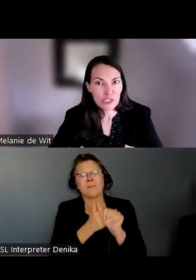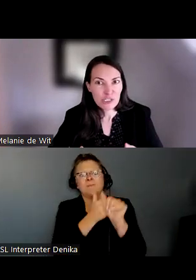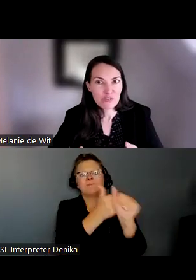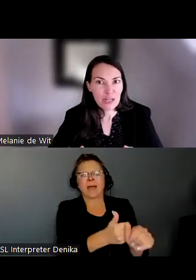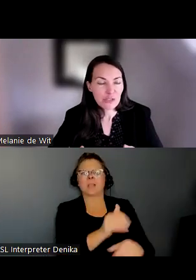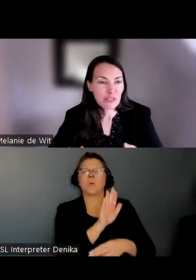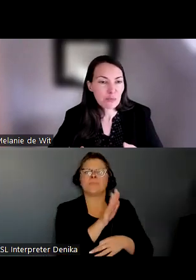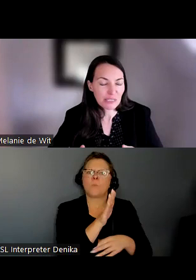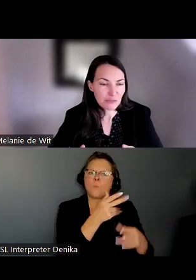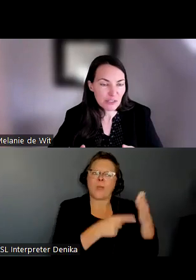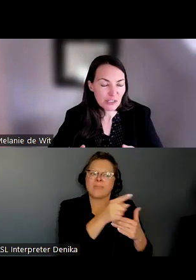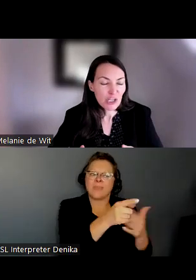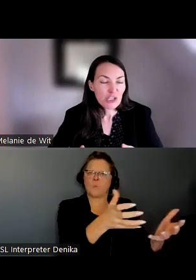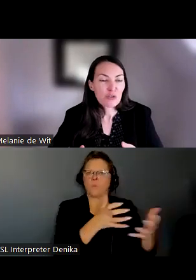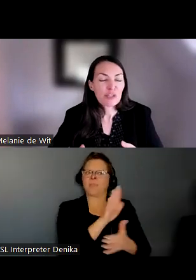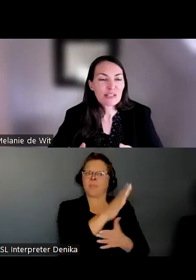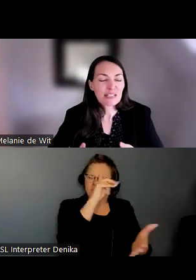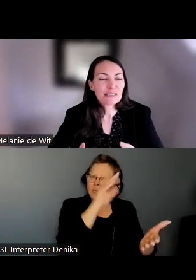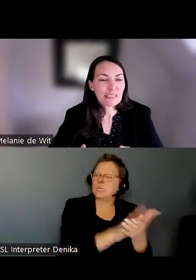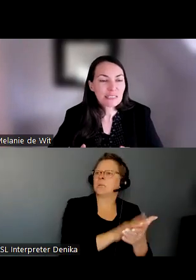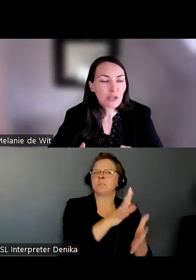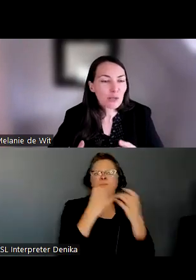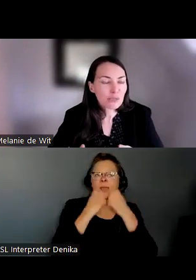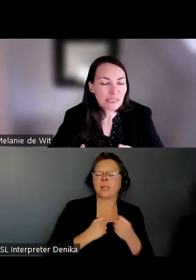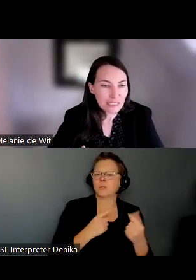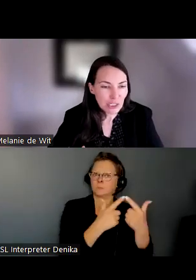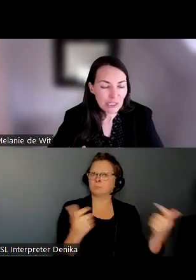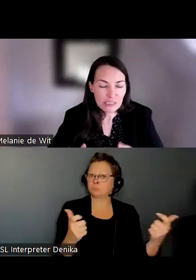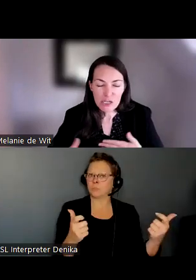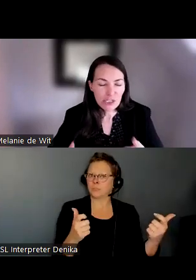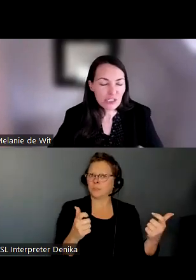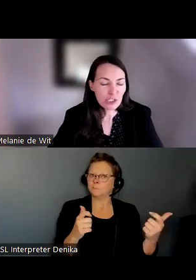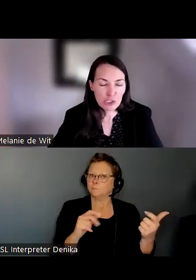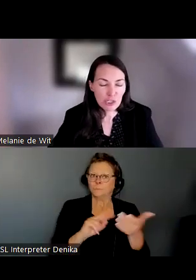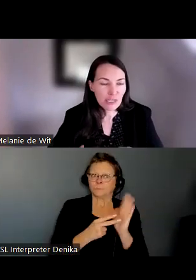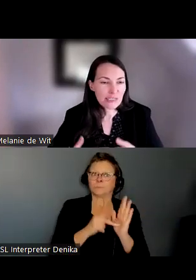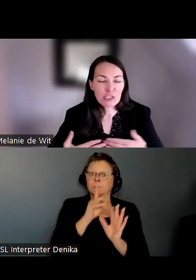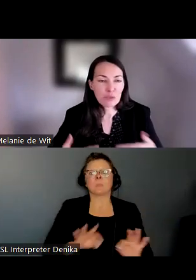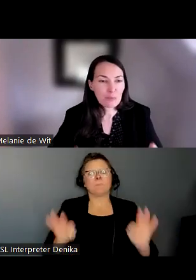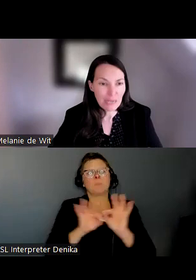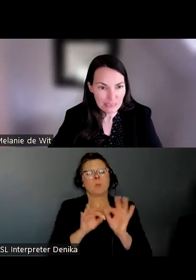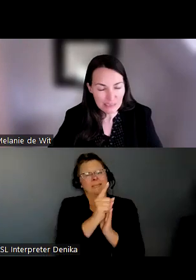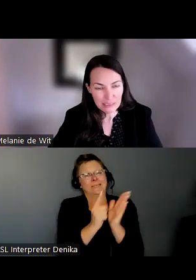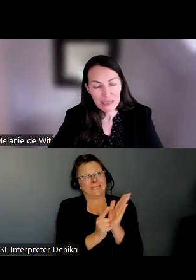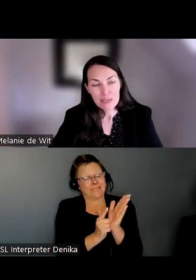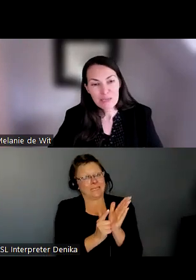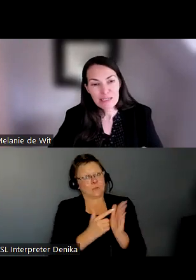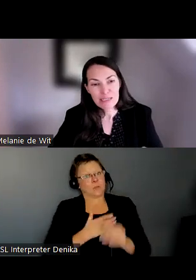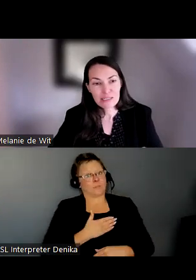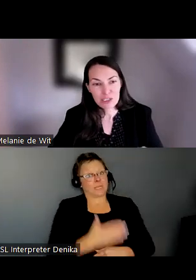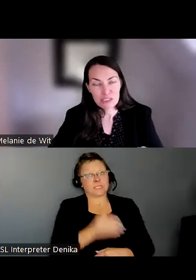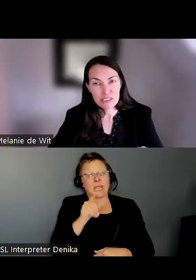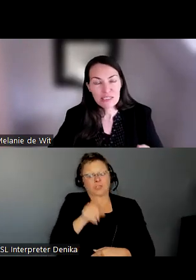someone's wishes, values, and beliefs. So there is a legal obligation. It's not just a should, it's a you must